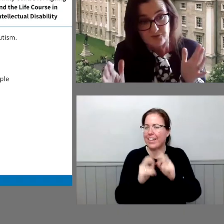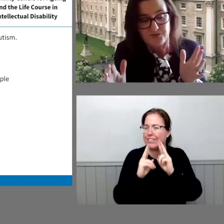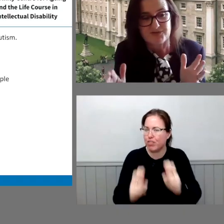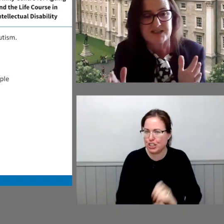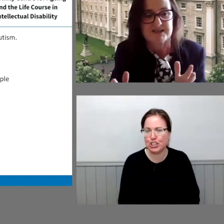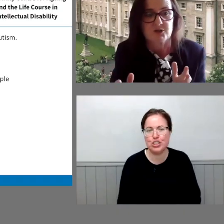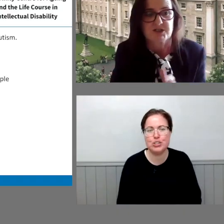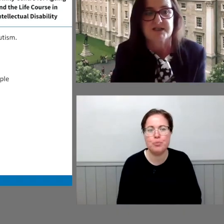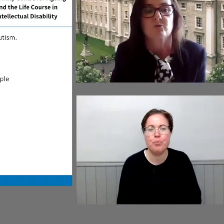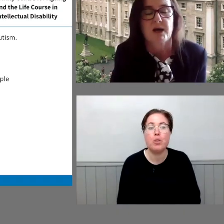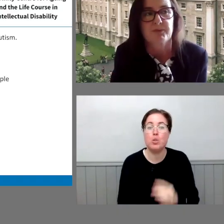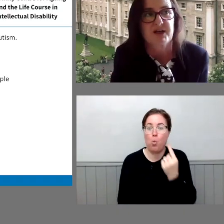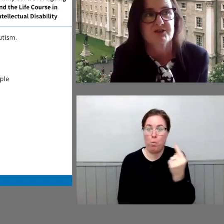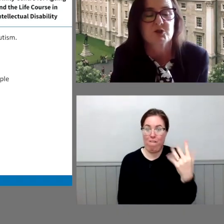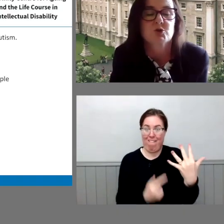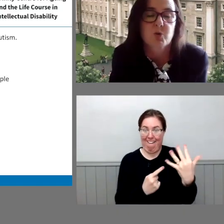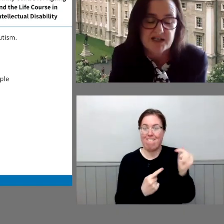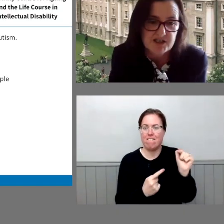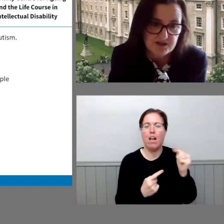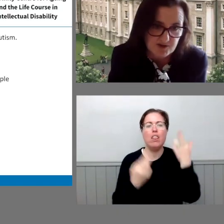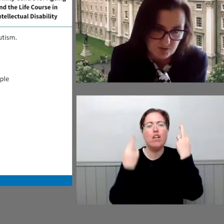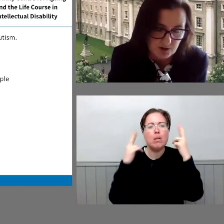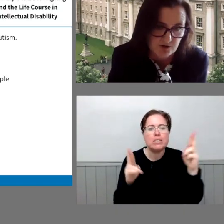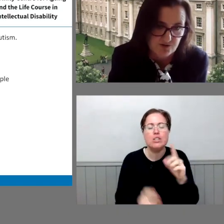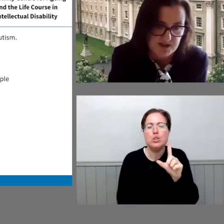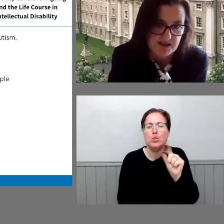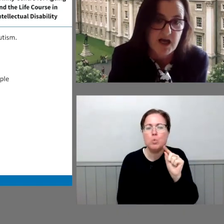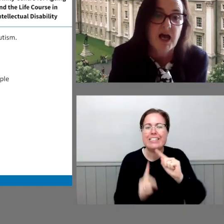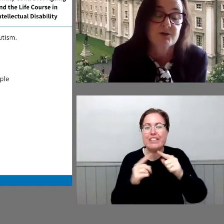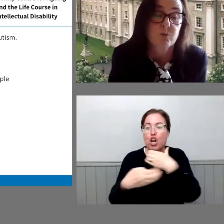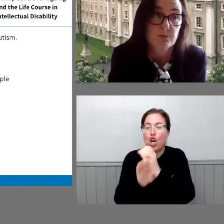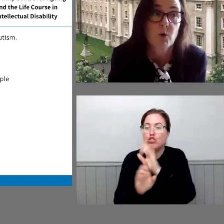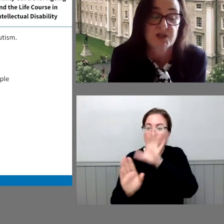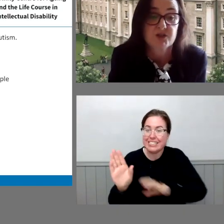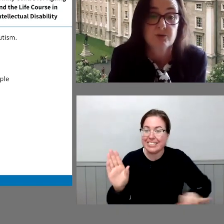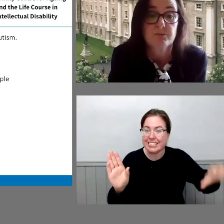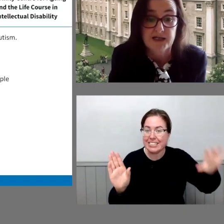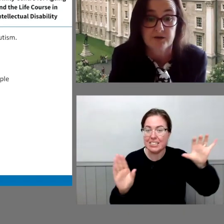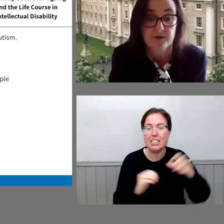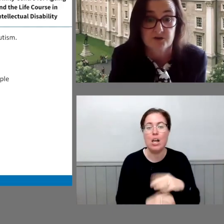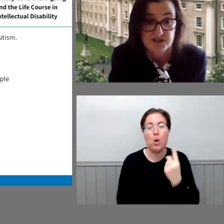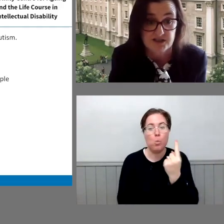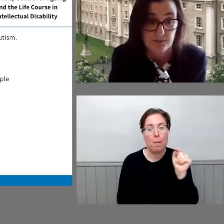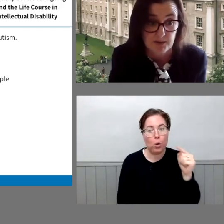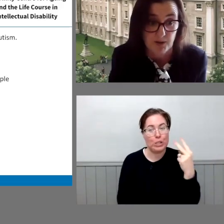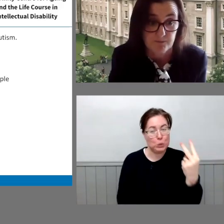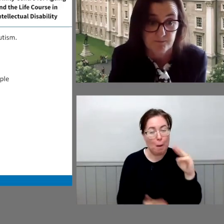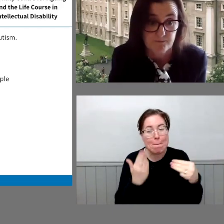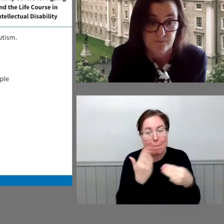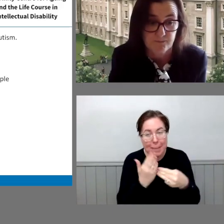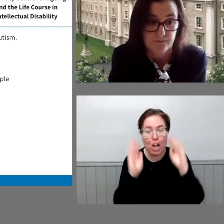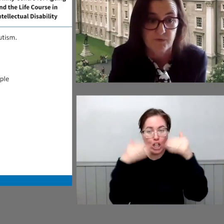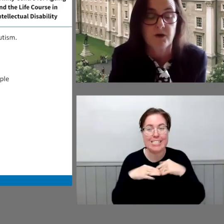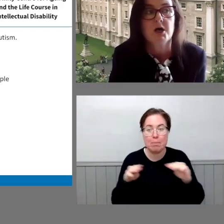These 115 studies represented 20 individual countries and 1.2 million autistic